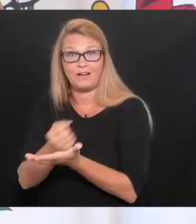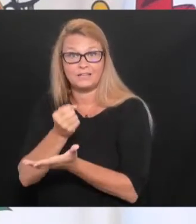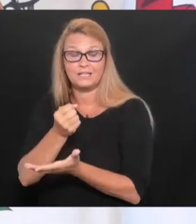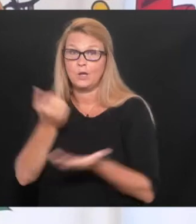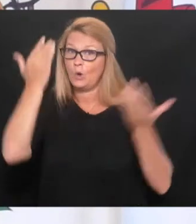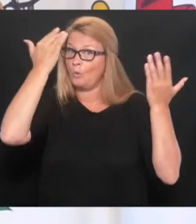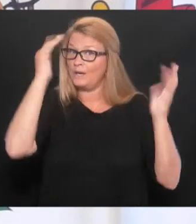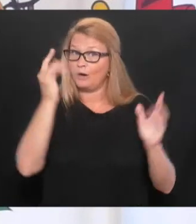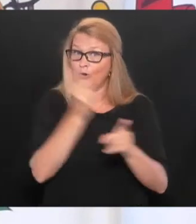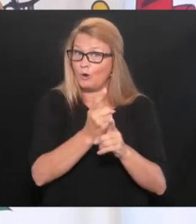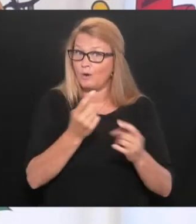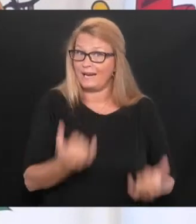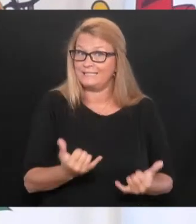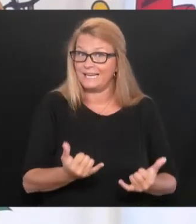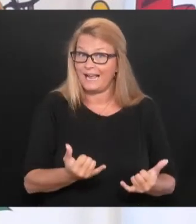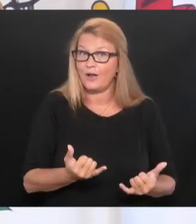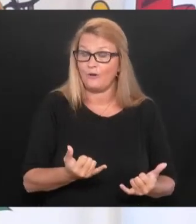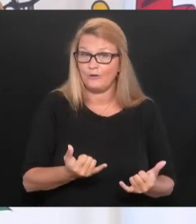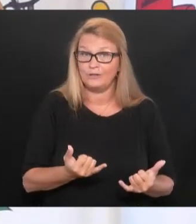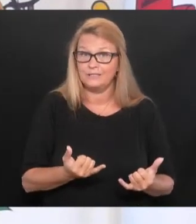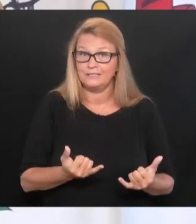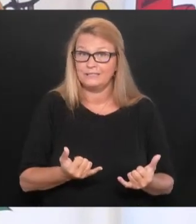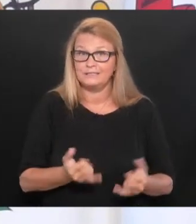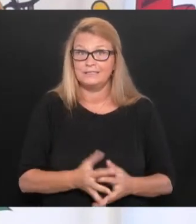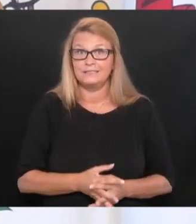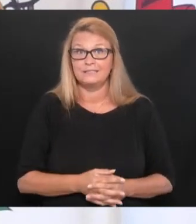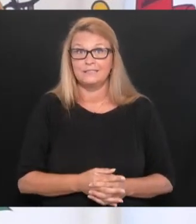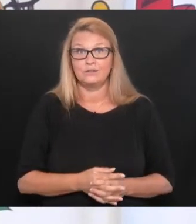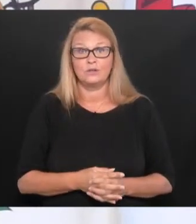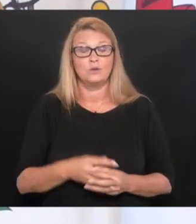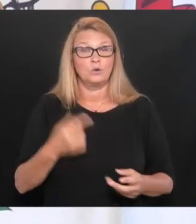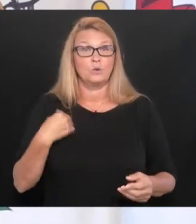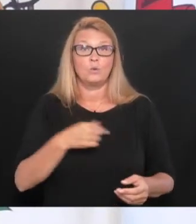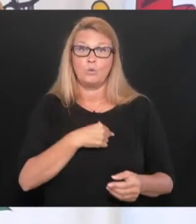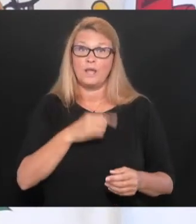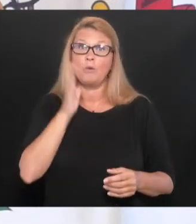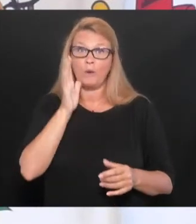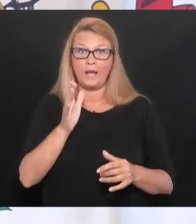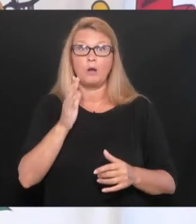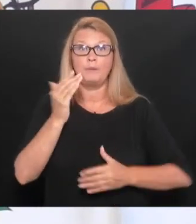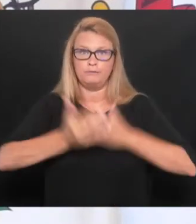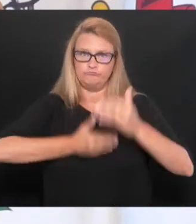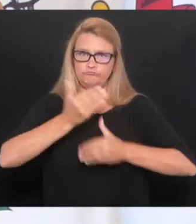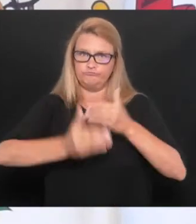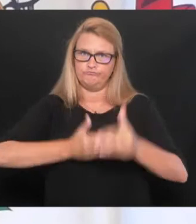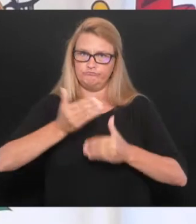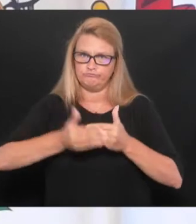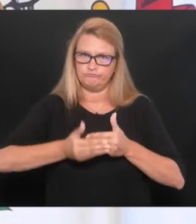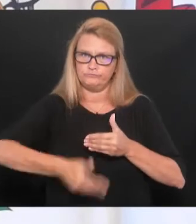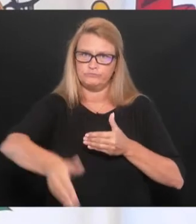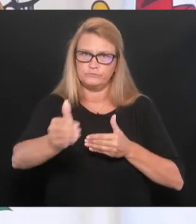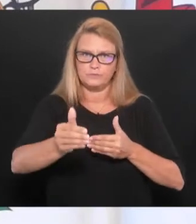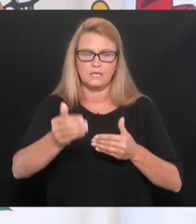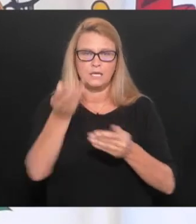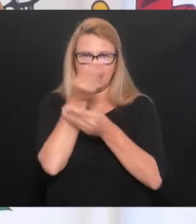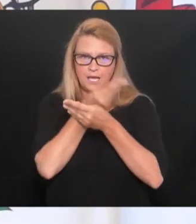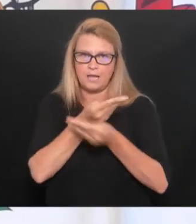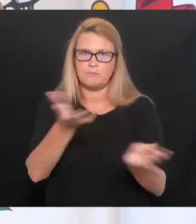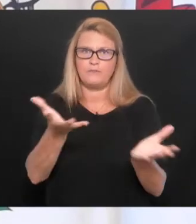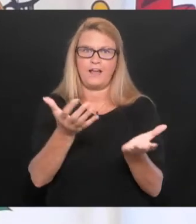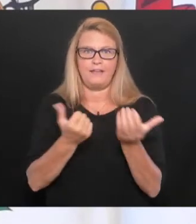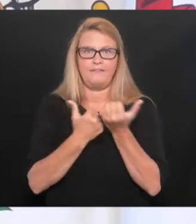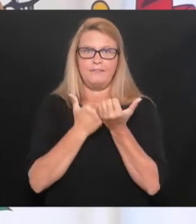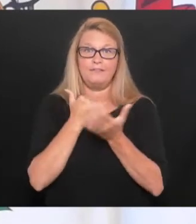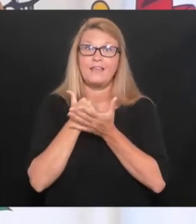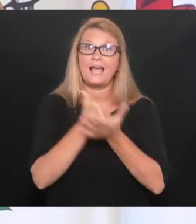know that as of this moment and everything. And absolutely, we're going to stay on top of it and supply every bit of assistance we